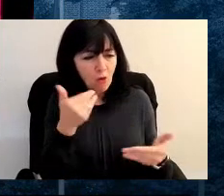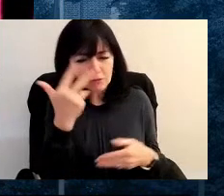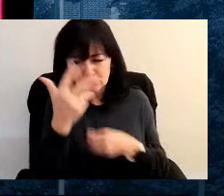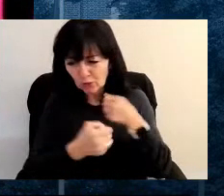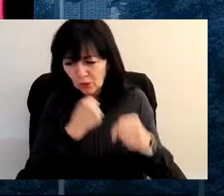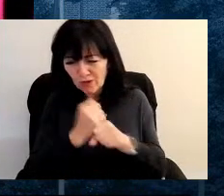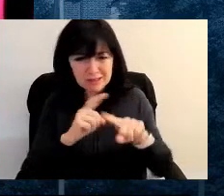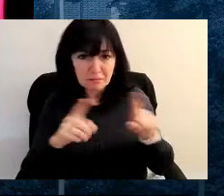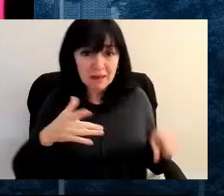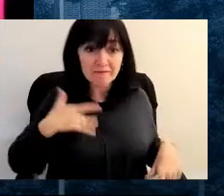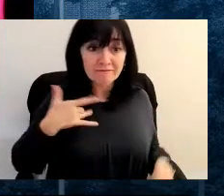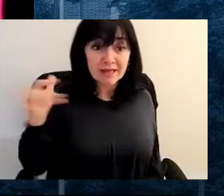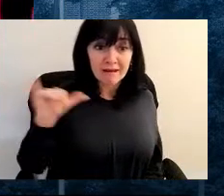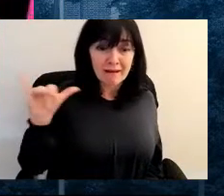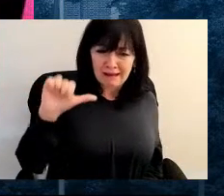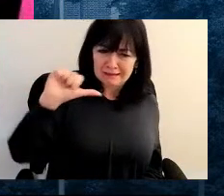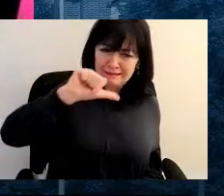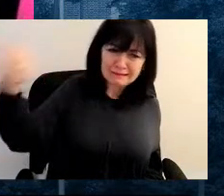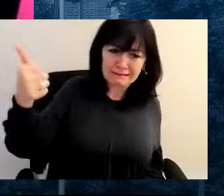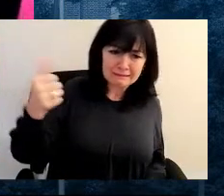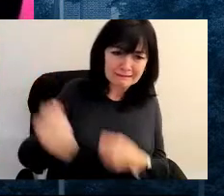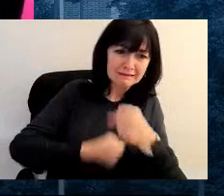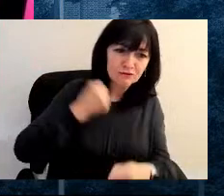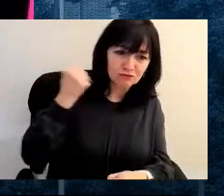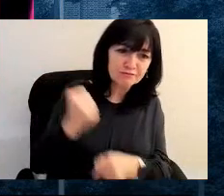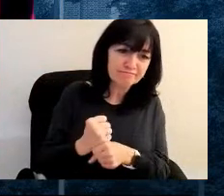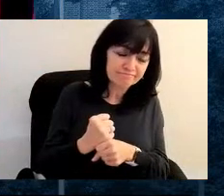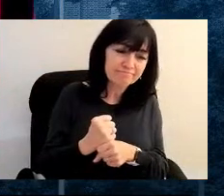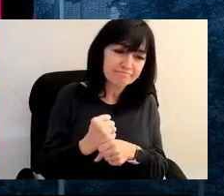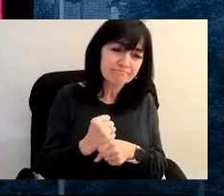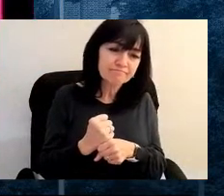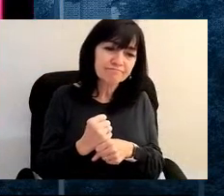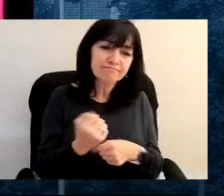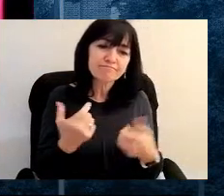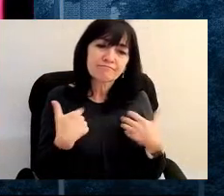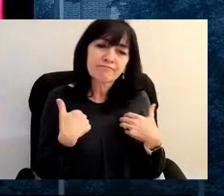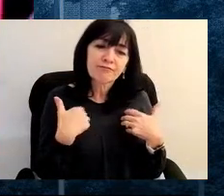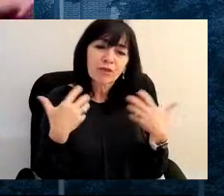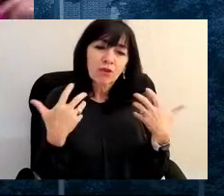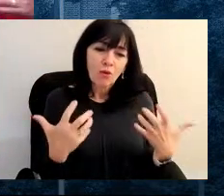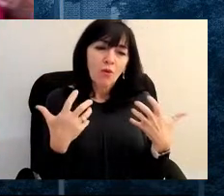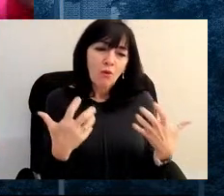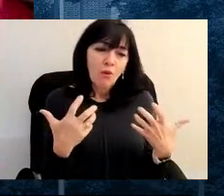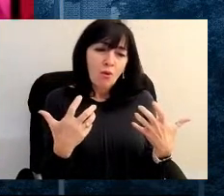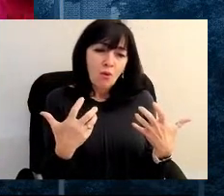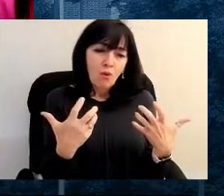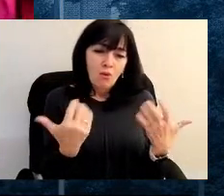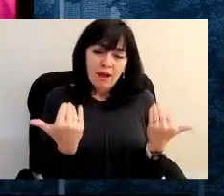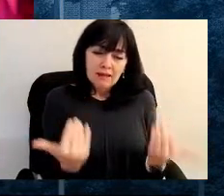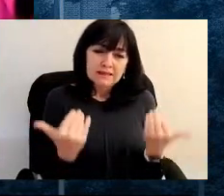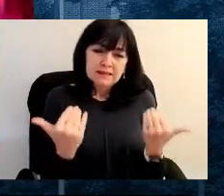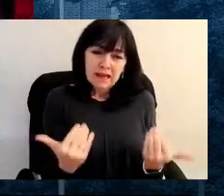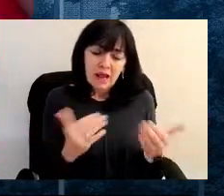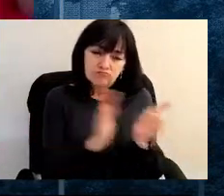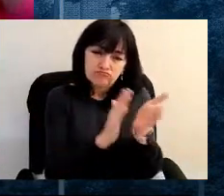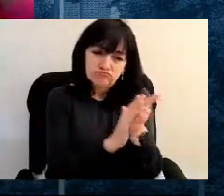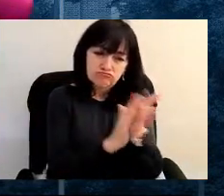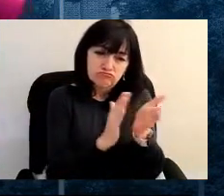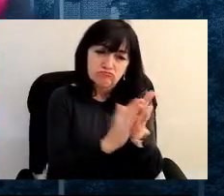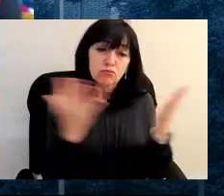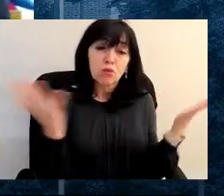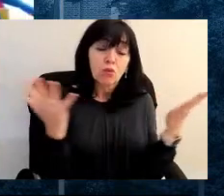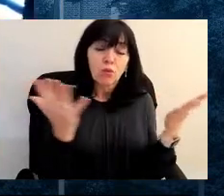COVID-19 pandemic. And so I'd like all of us to take a minute to thank our educators for what they've done inside and out of the